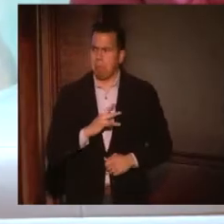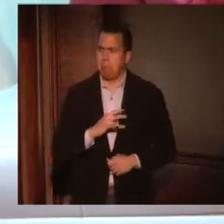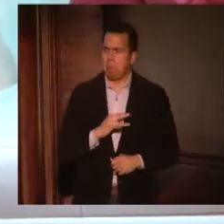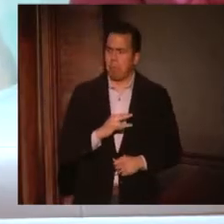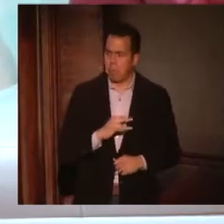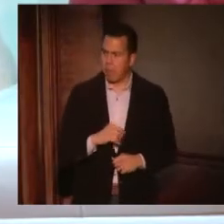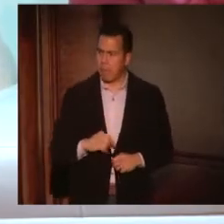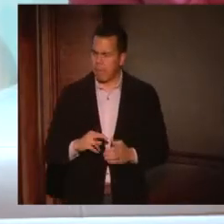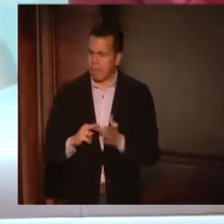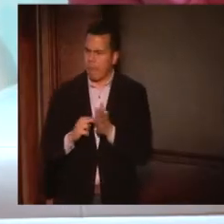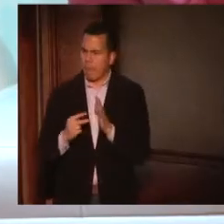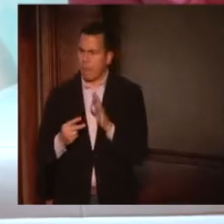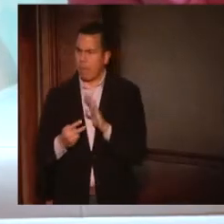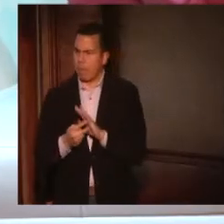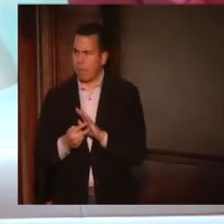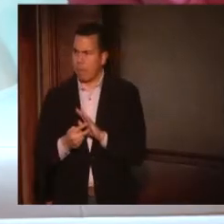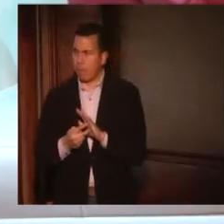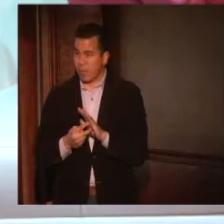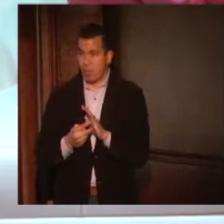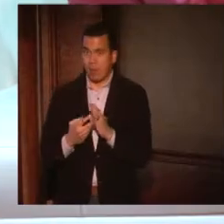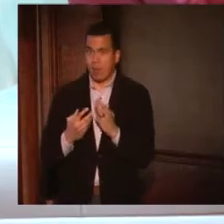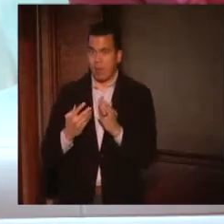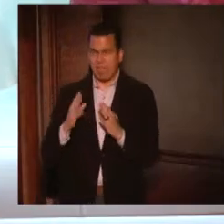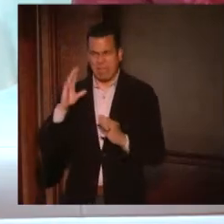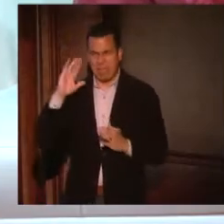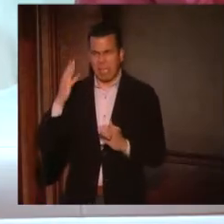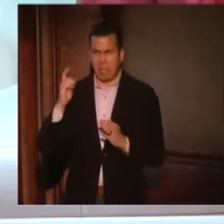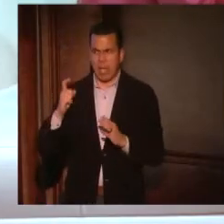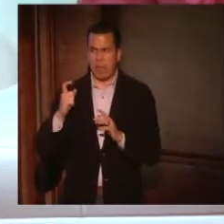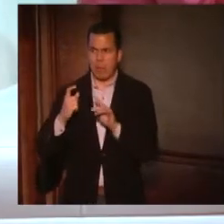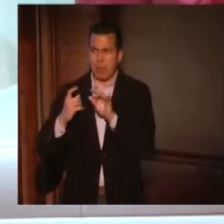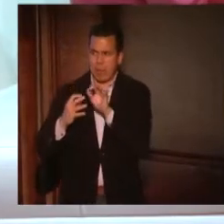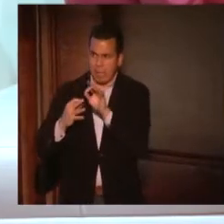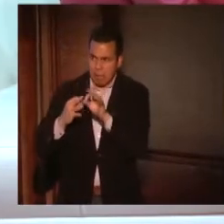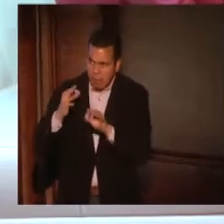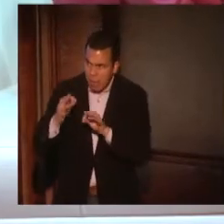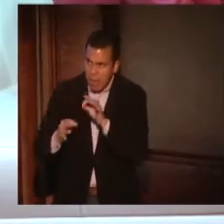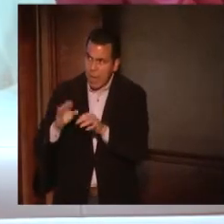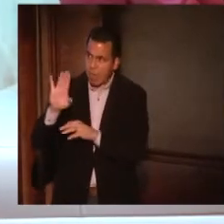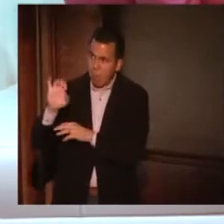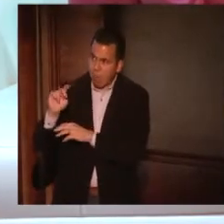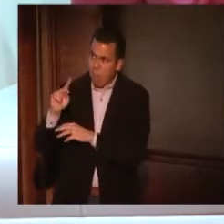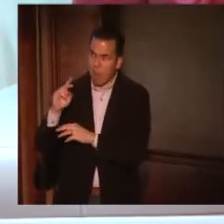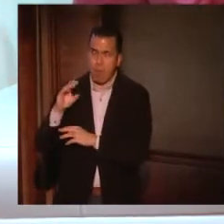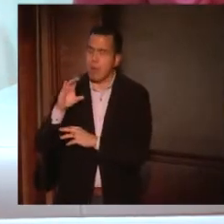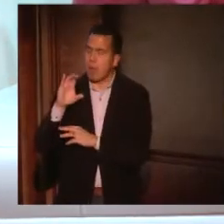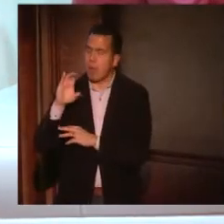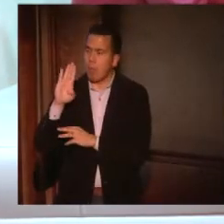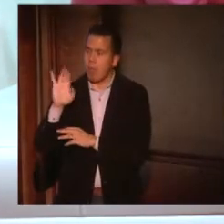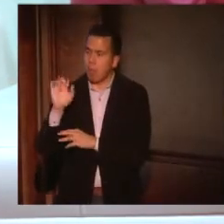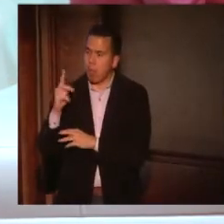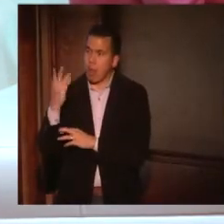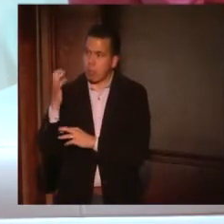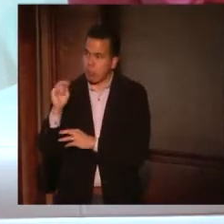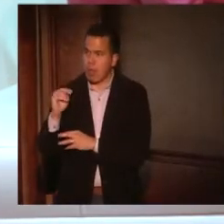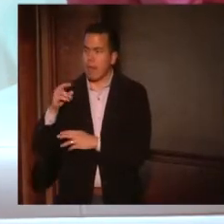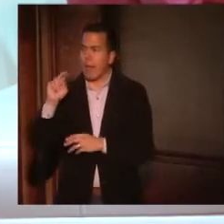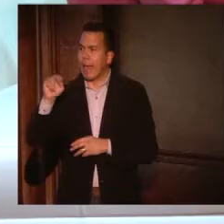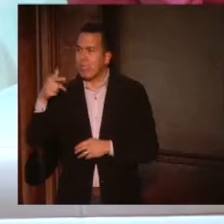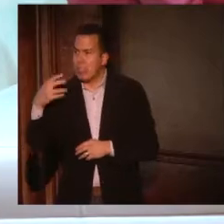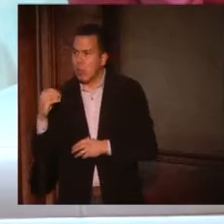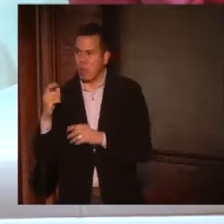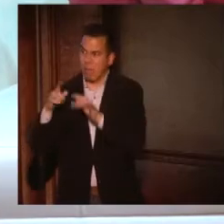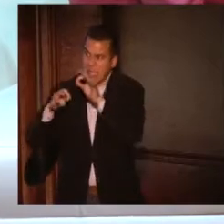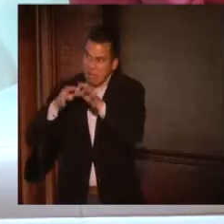to explain blockchain, convince NGOs, governments, humanitarian organizations, everyone to get